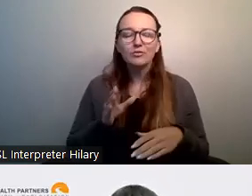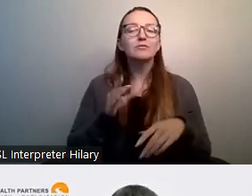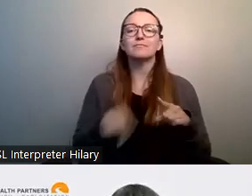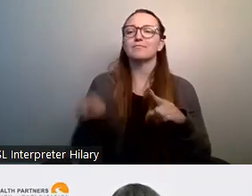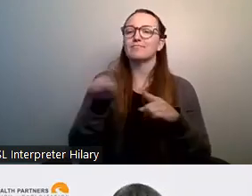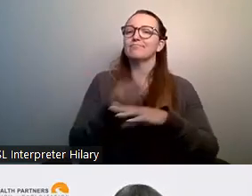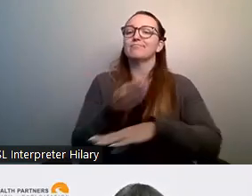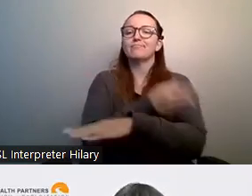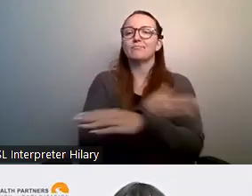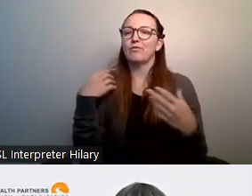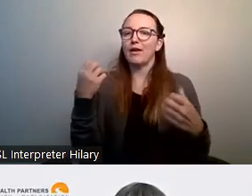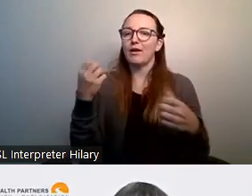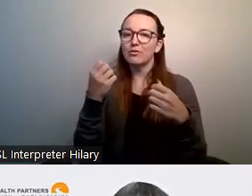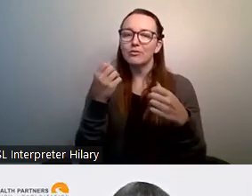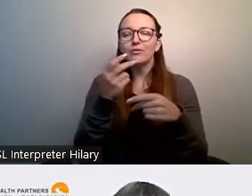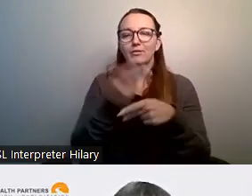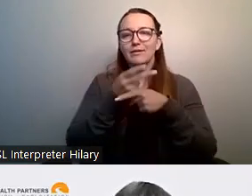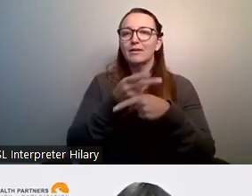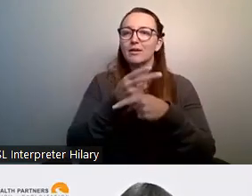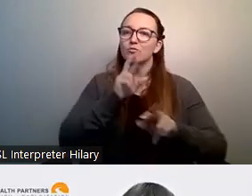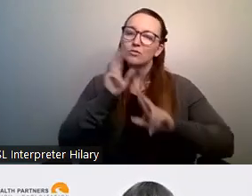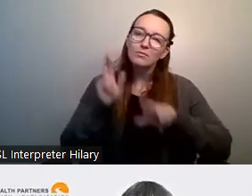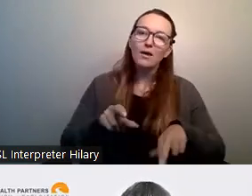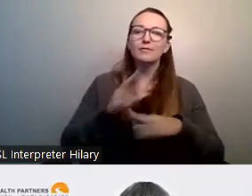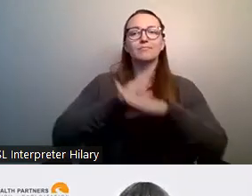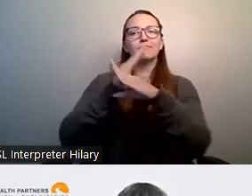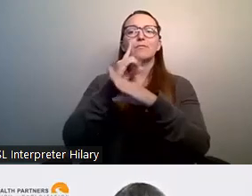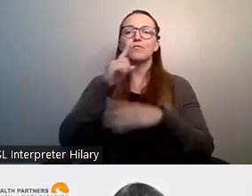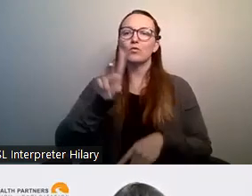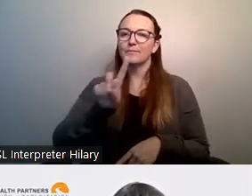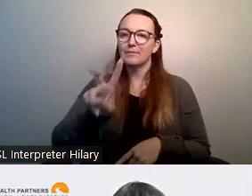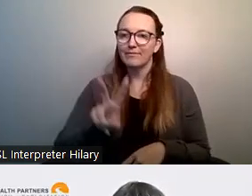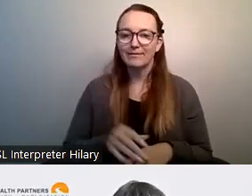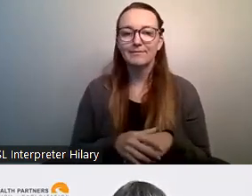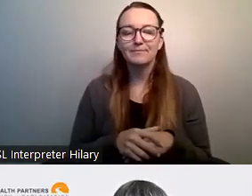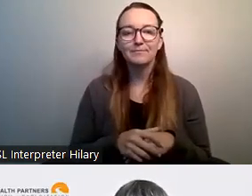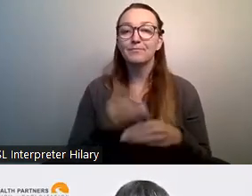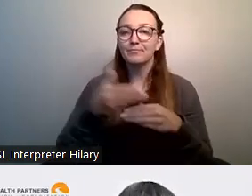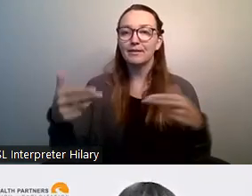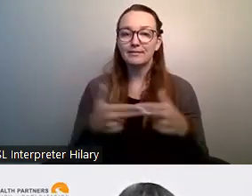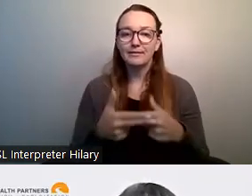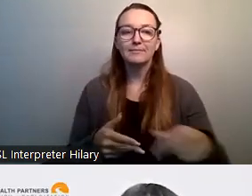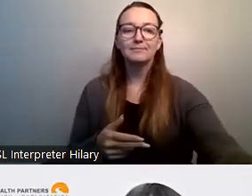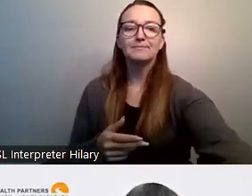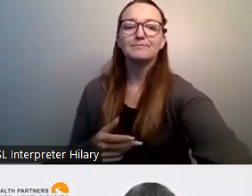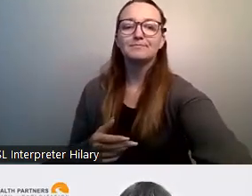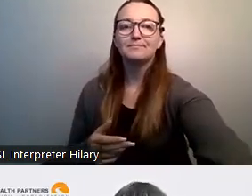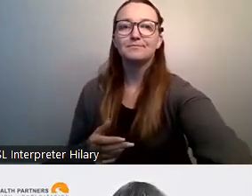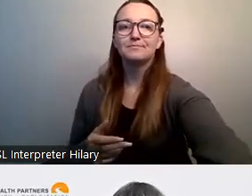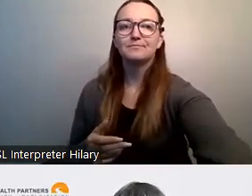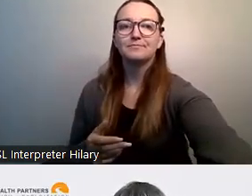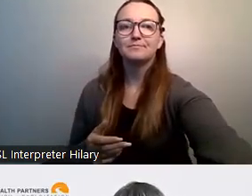the healthcare's response and prevention of domestic violence. Next slide, please. So I'm